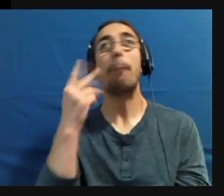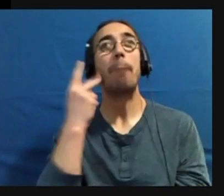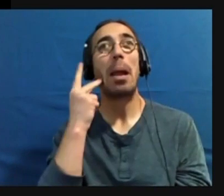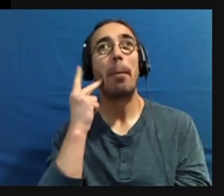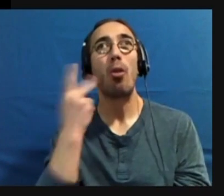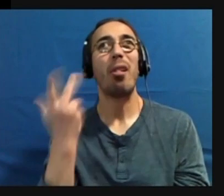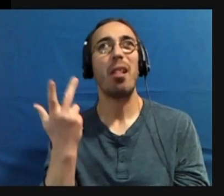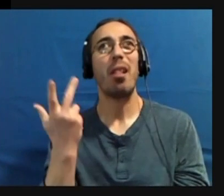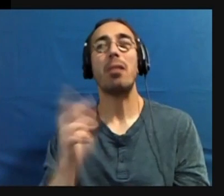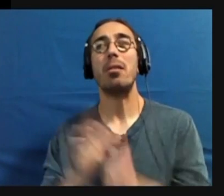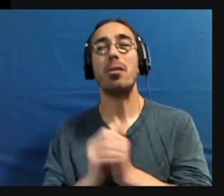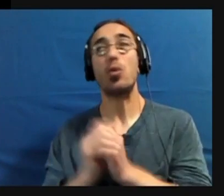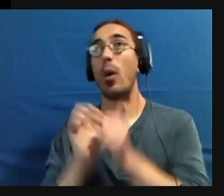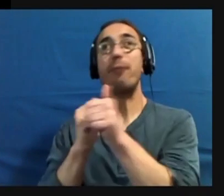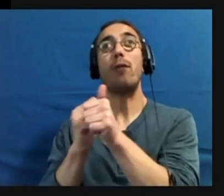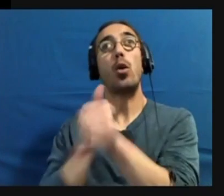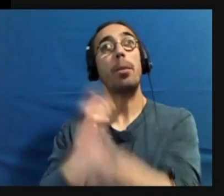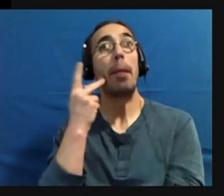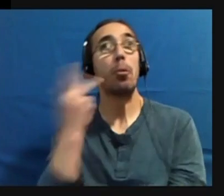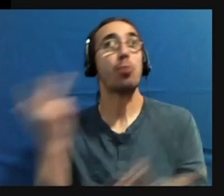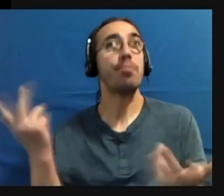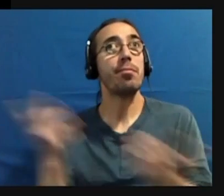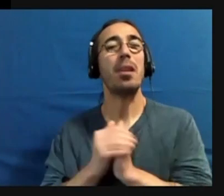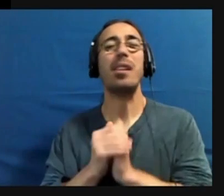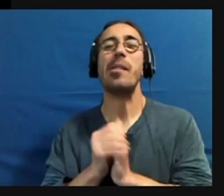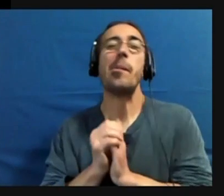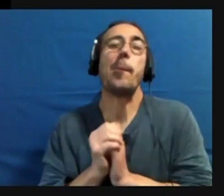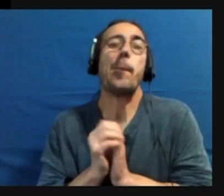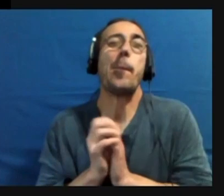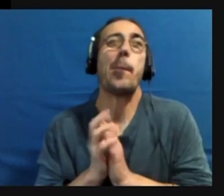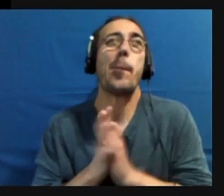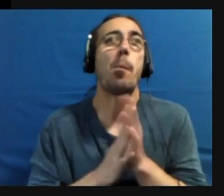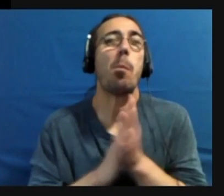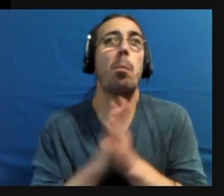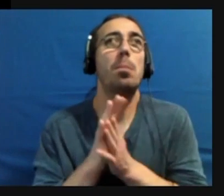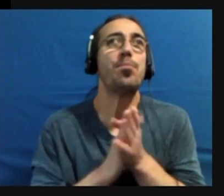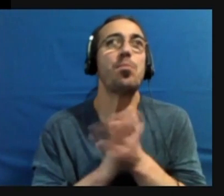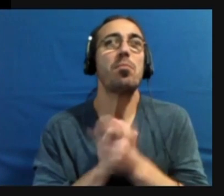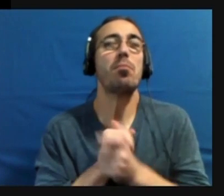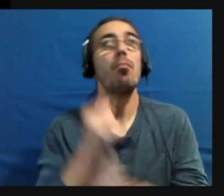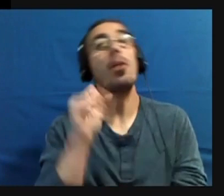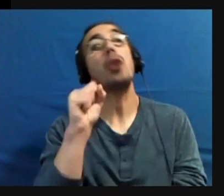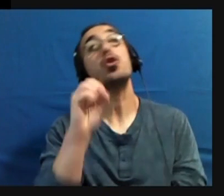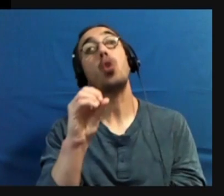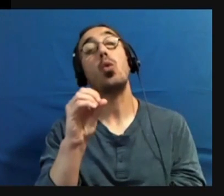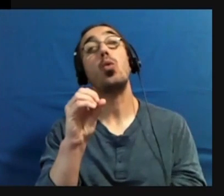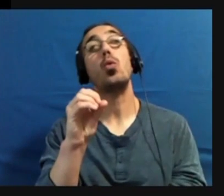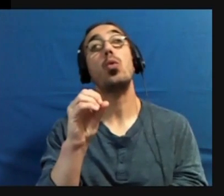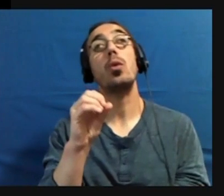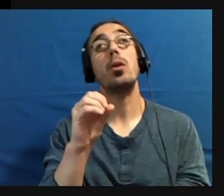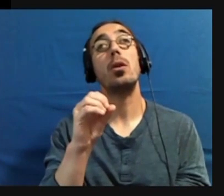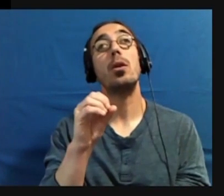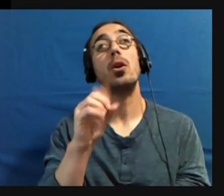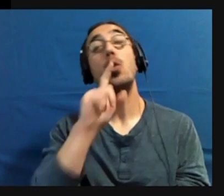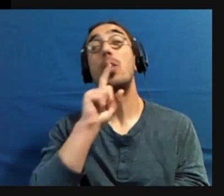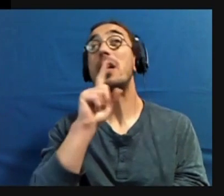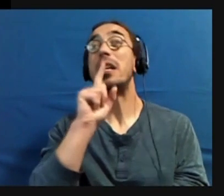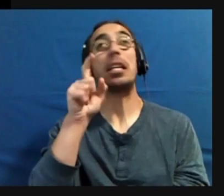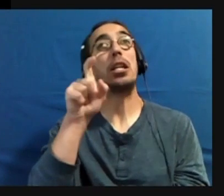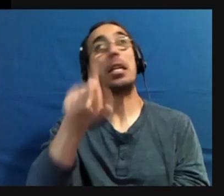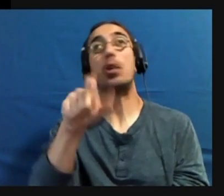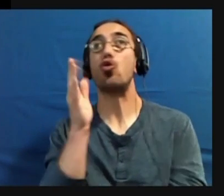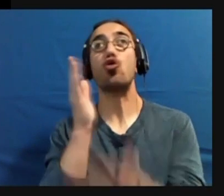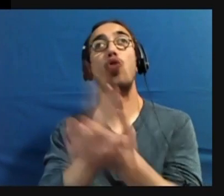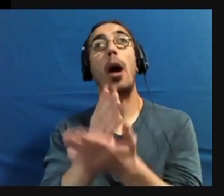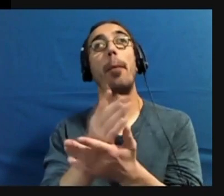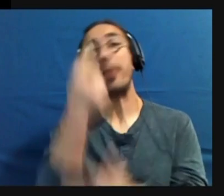then. I'm not going to say that. And so we need to really need to stop thinking about